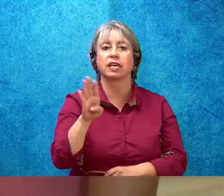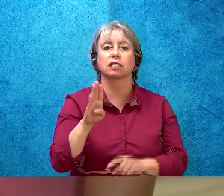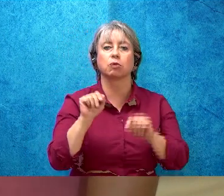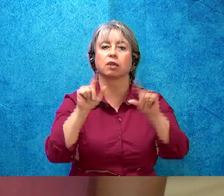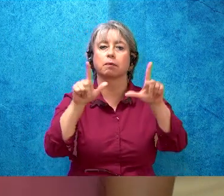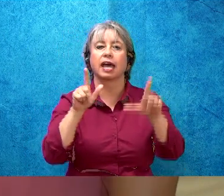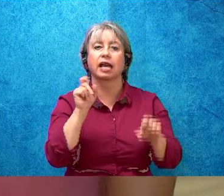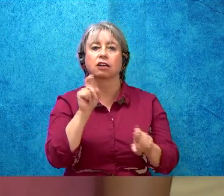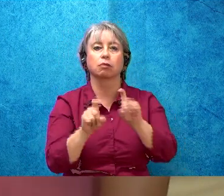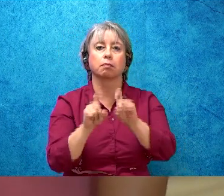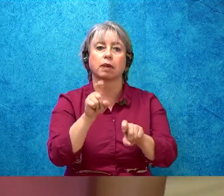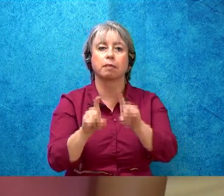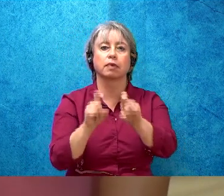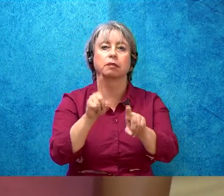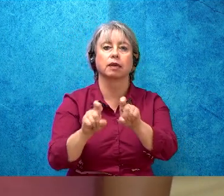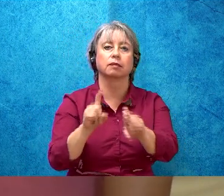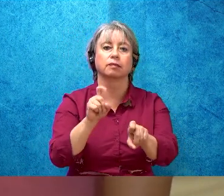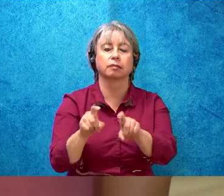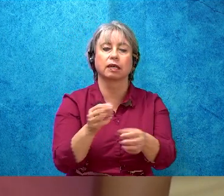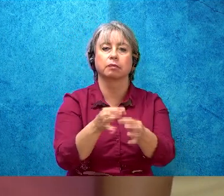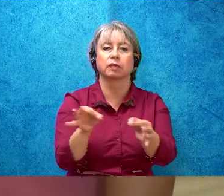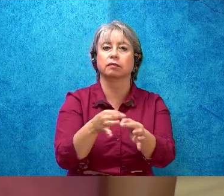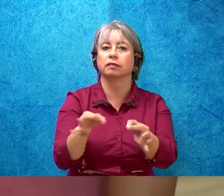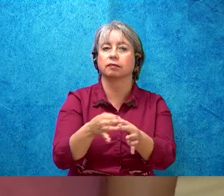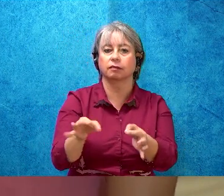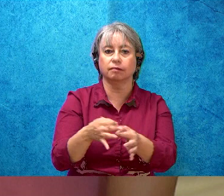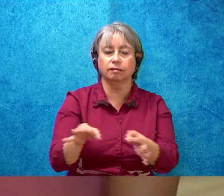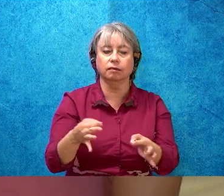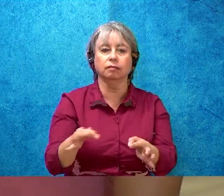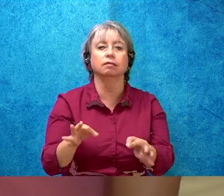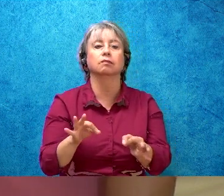something, and you know, they'll try to get that to us so we'll know